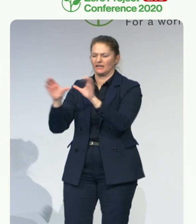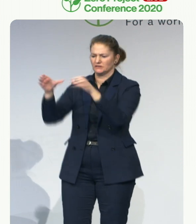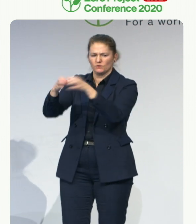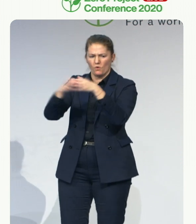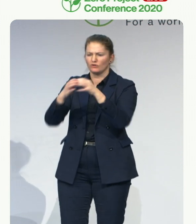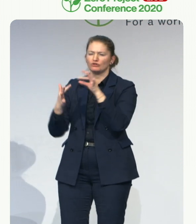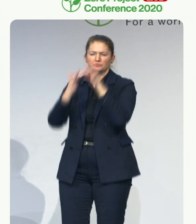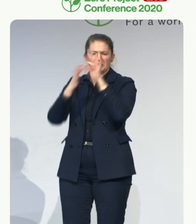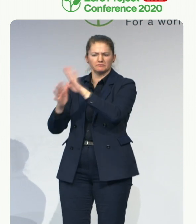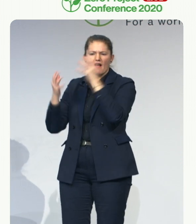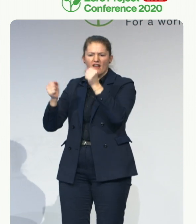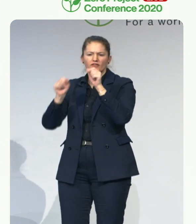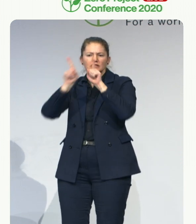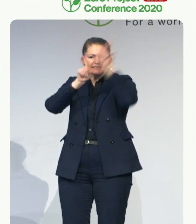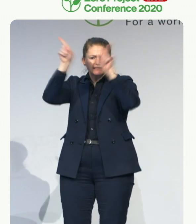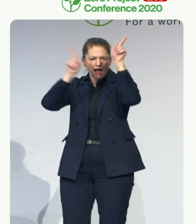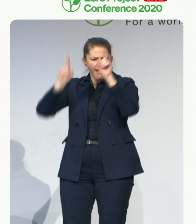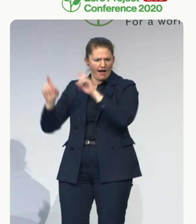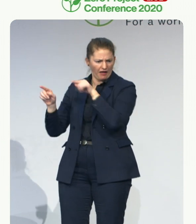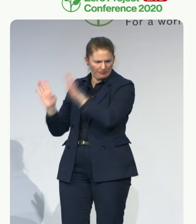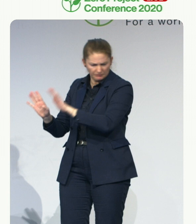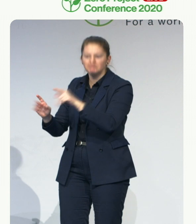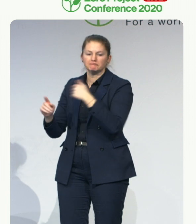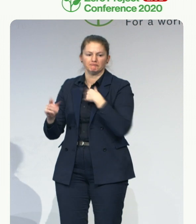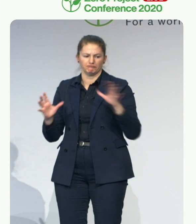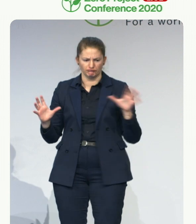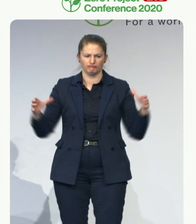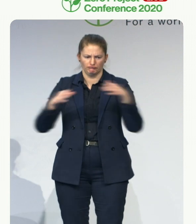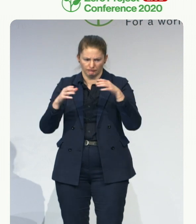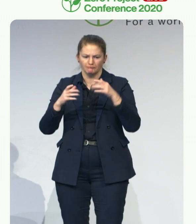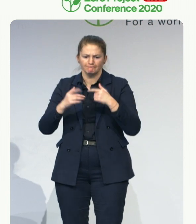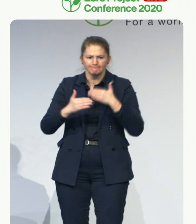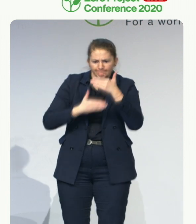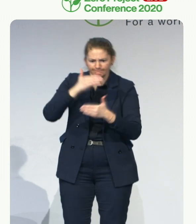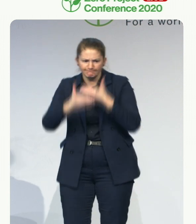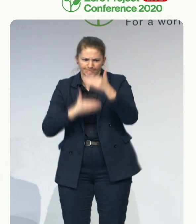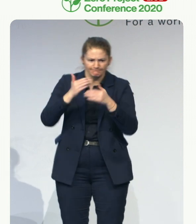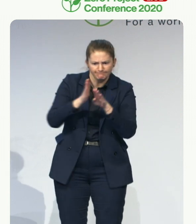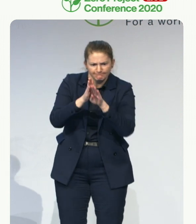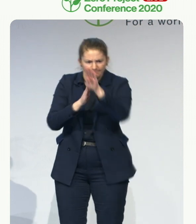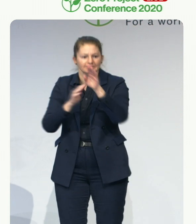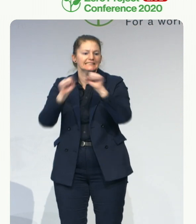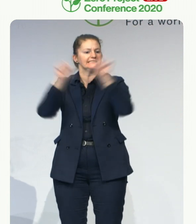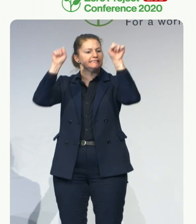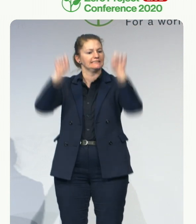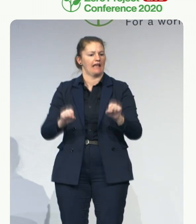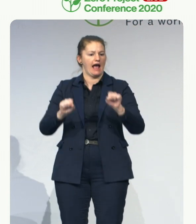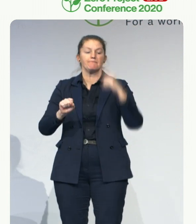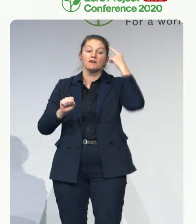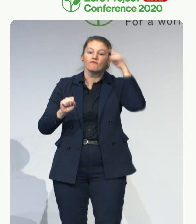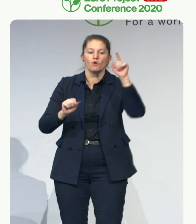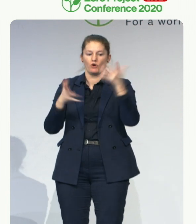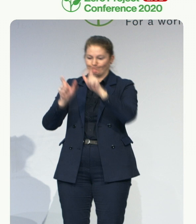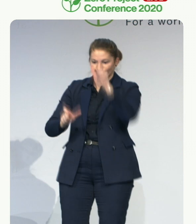ICT sector. This we have called the Inclusive IT Academy.